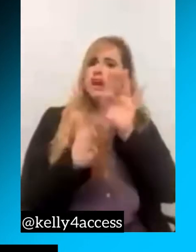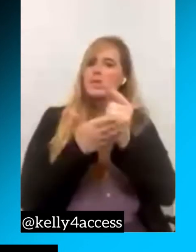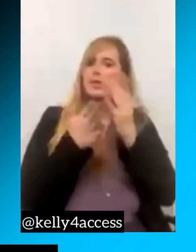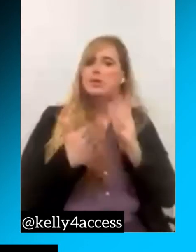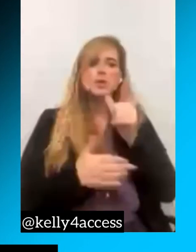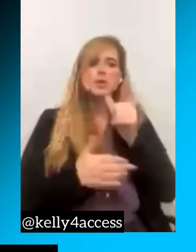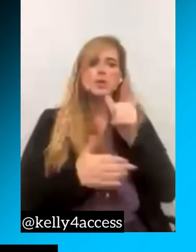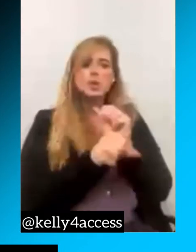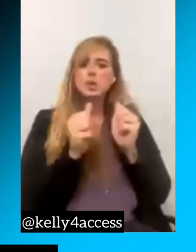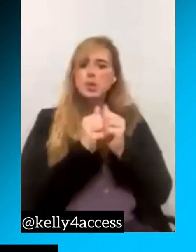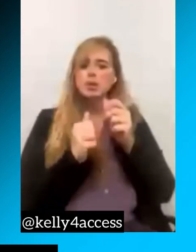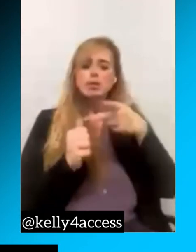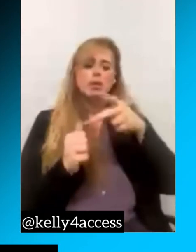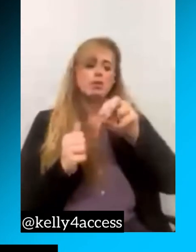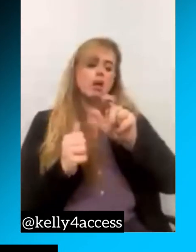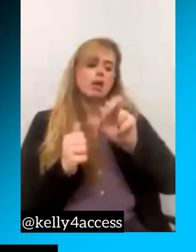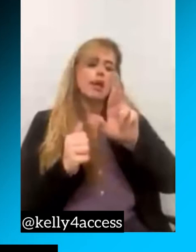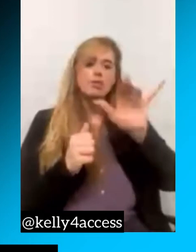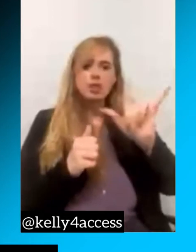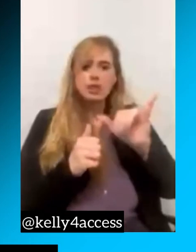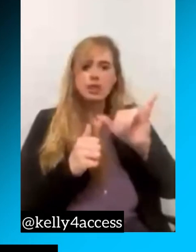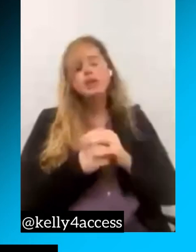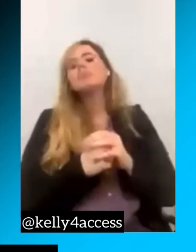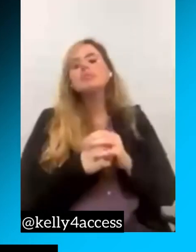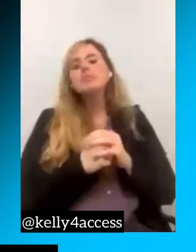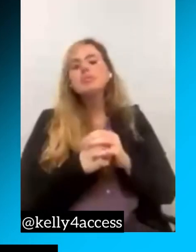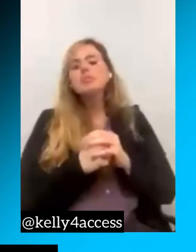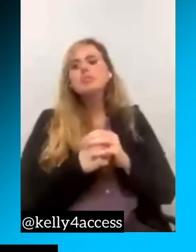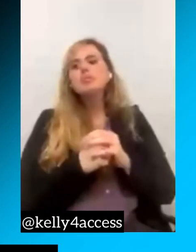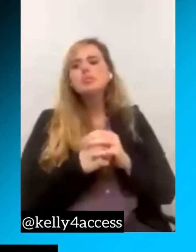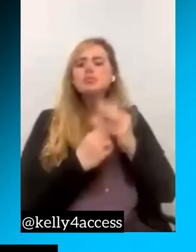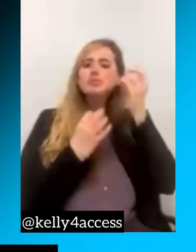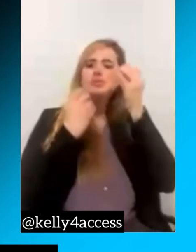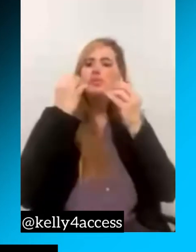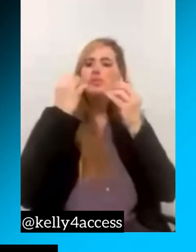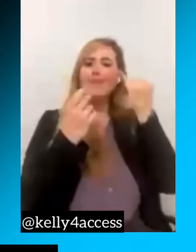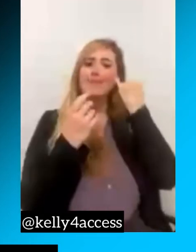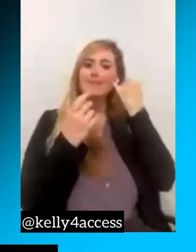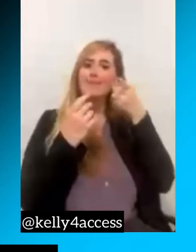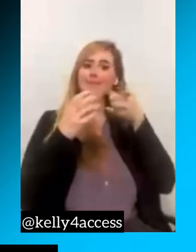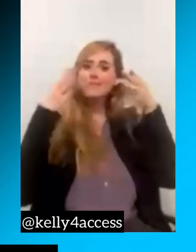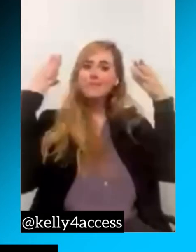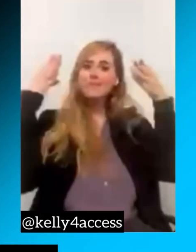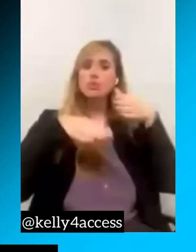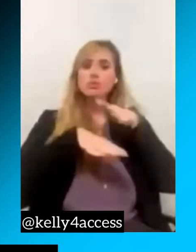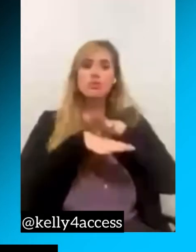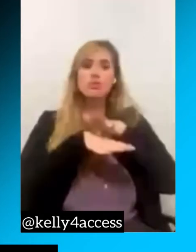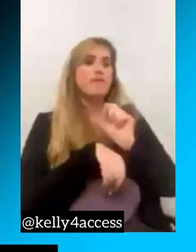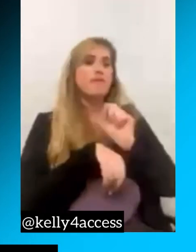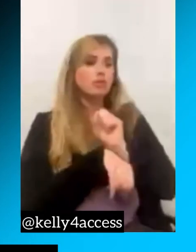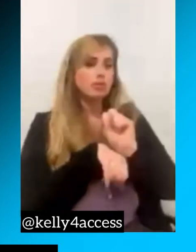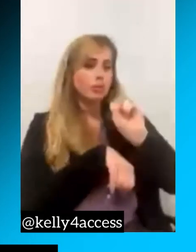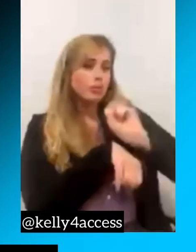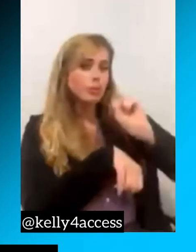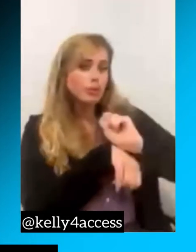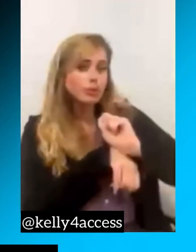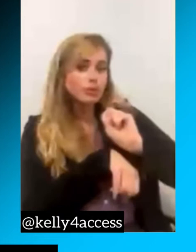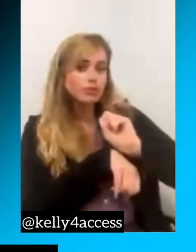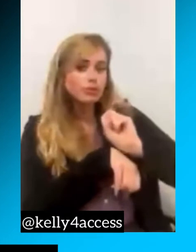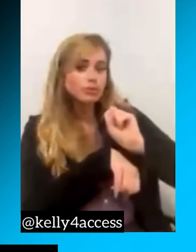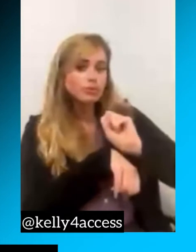relationship is whether or not they're focusing on the actual work that you need to do. So, like, for